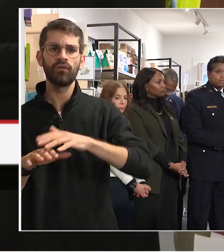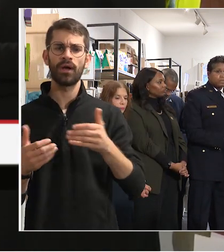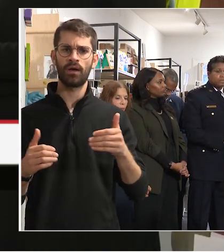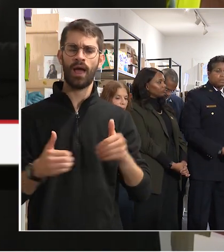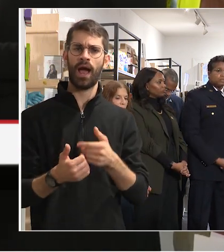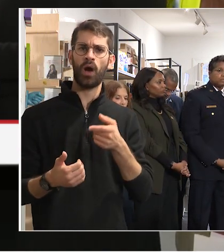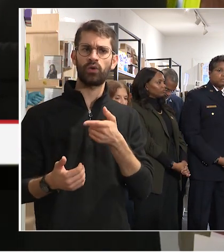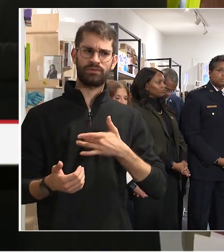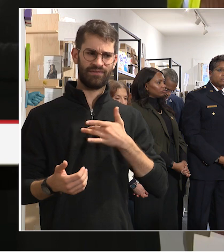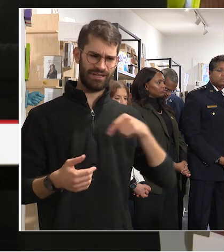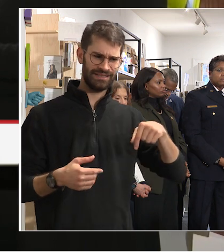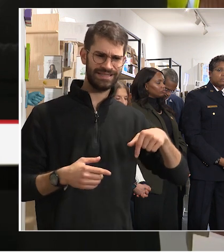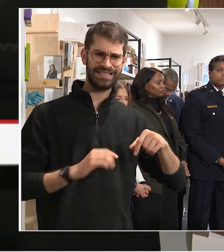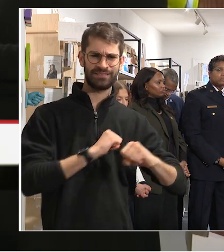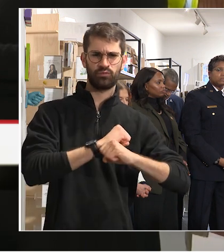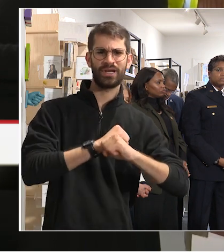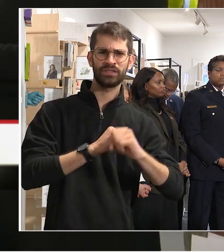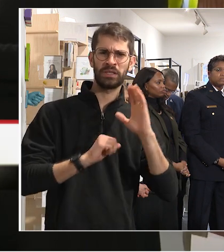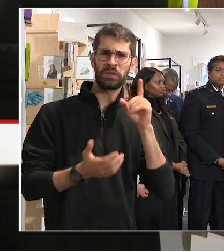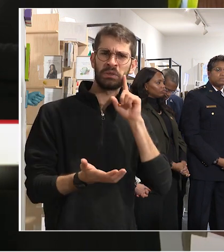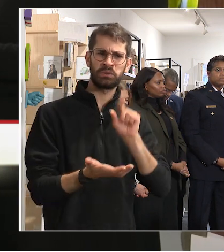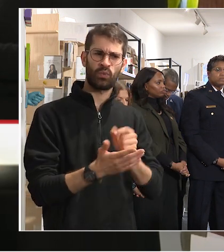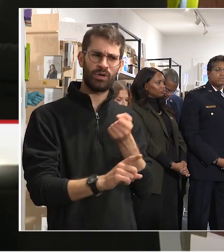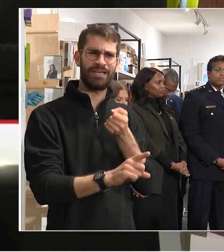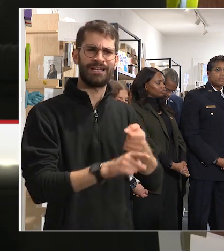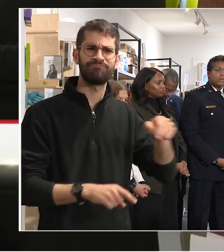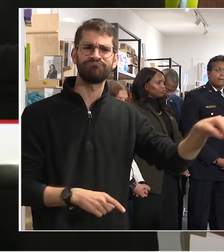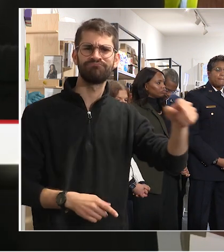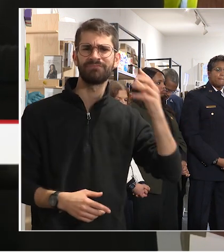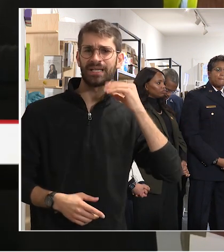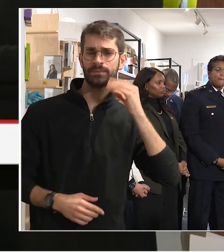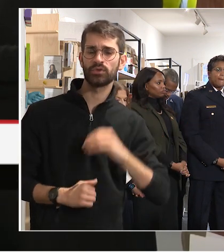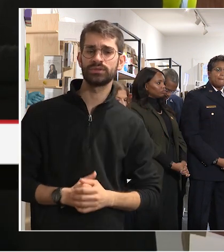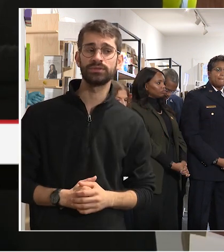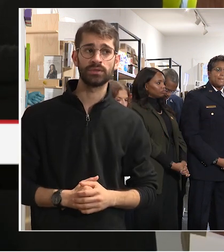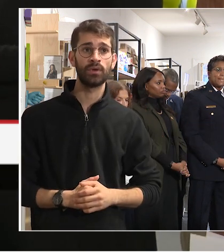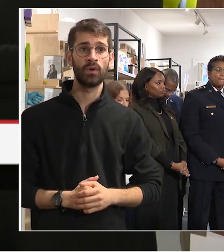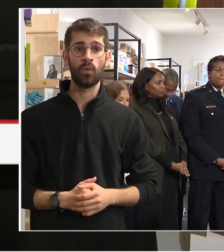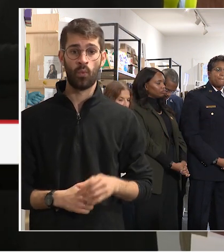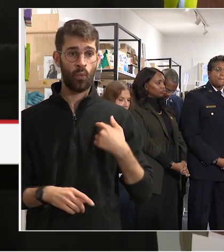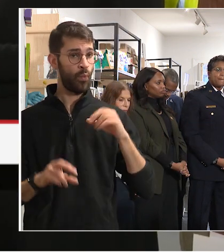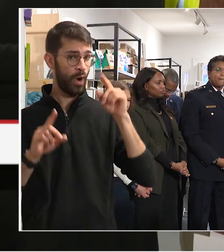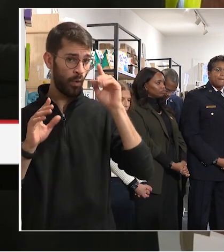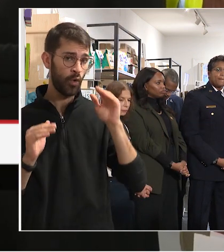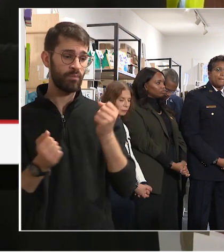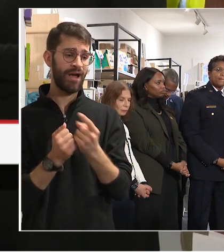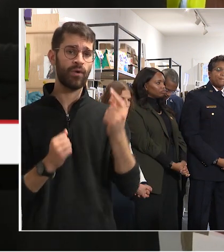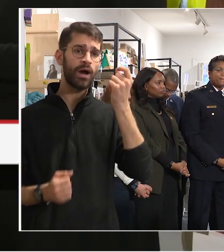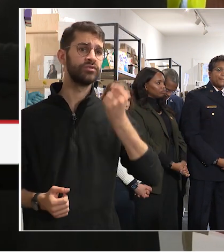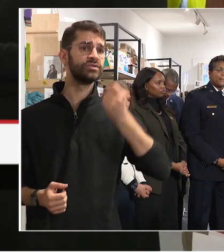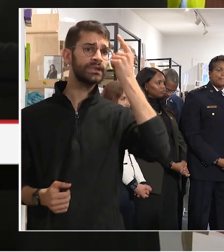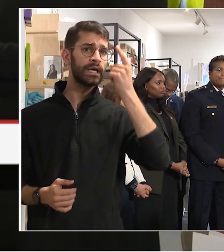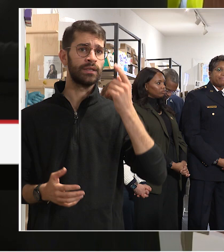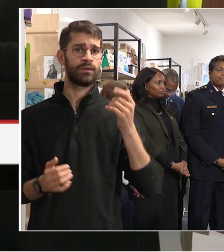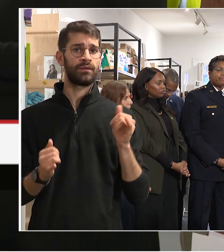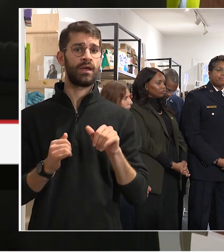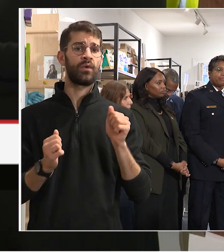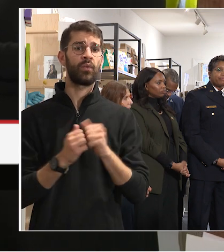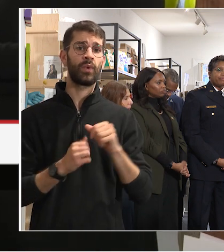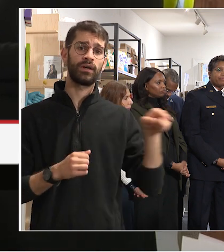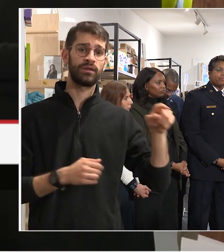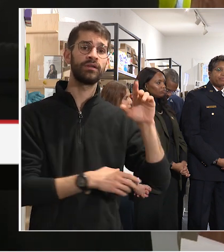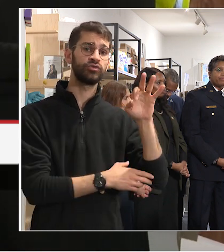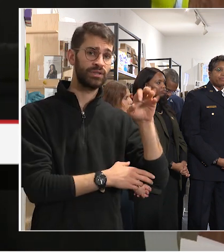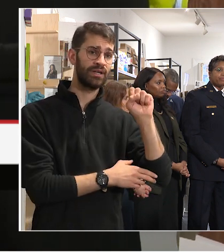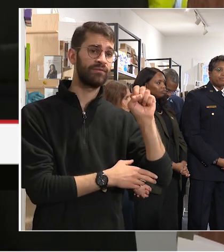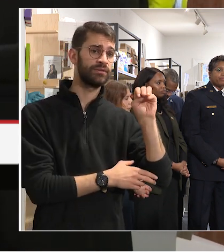victimized? Well, I hope that it's sitting well with everybody who understands that Chief Smith